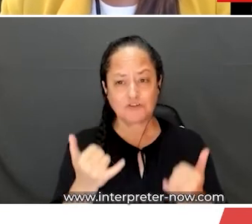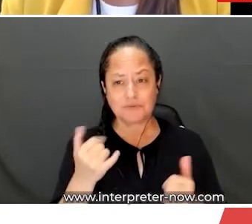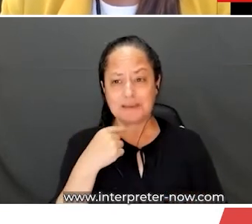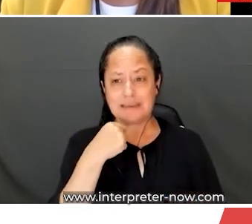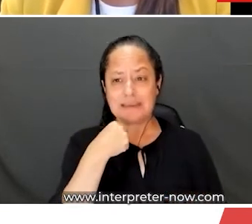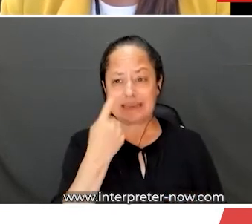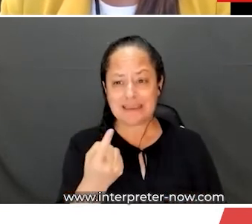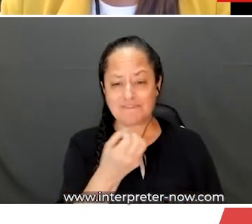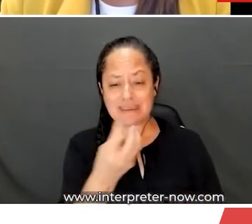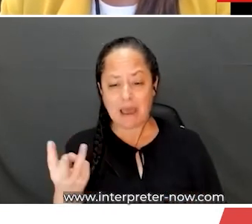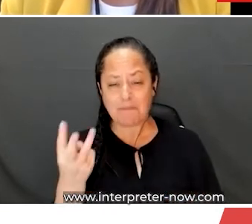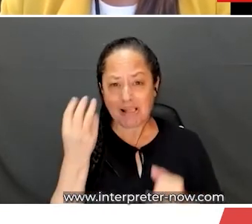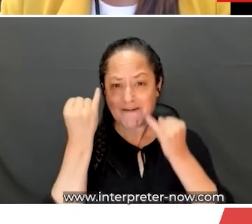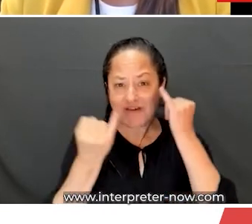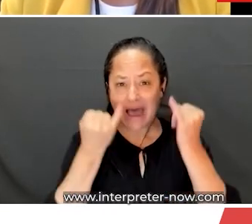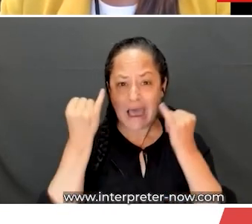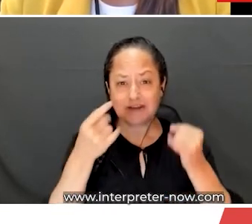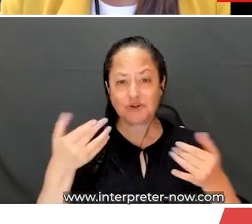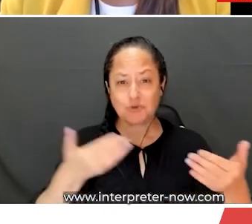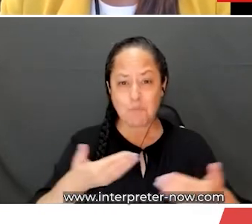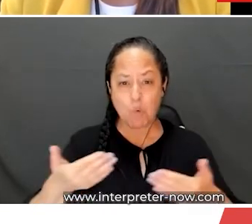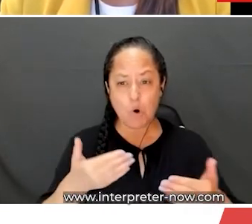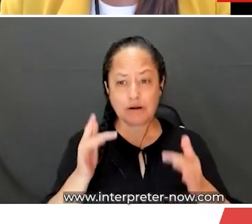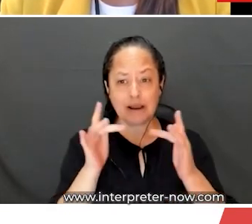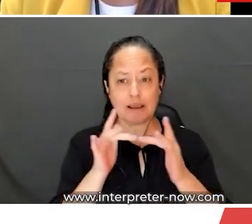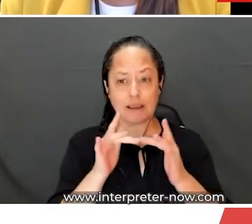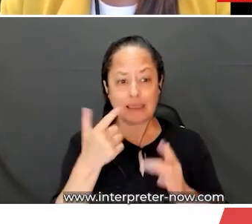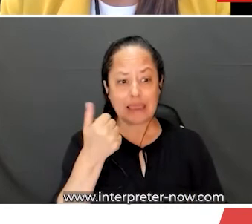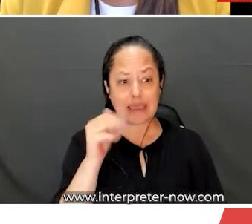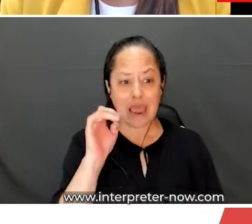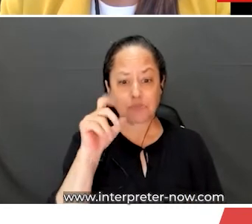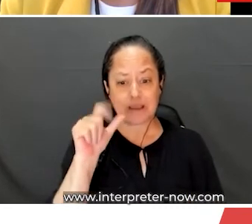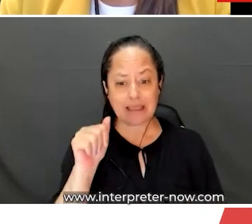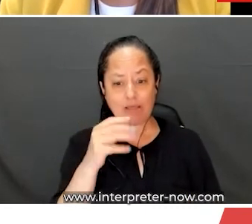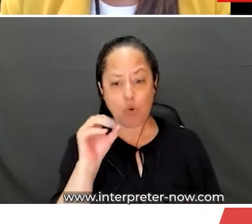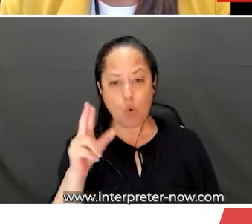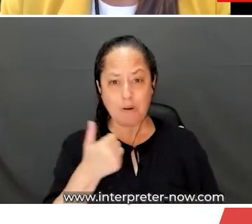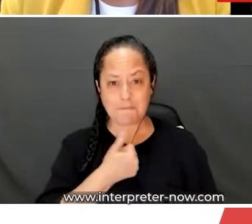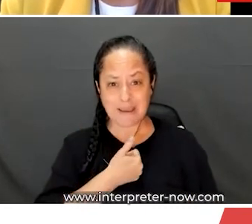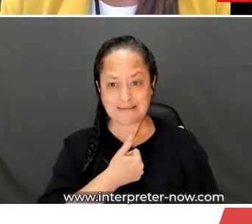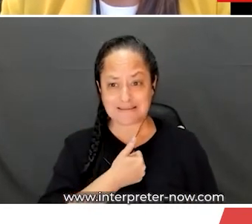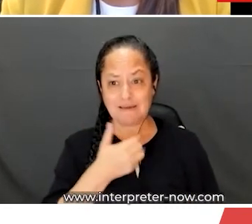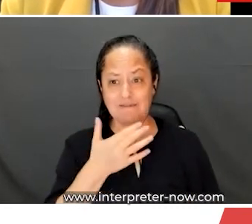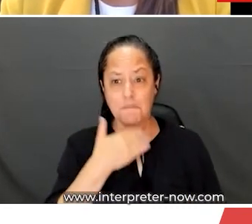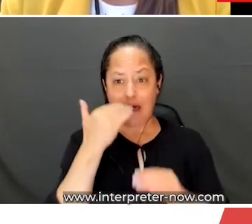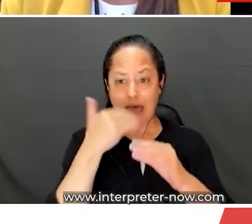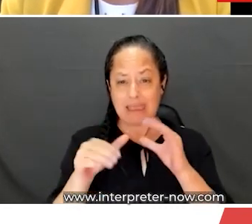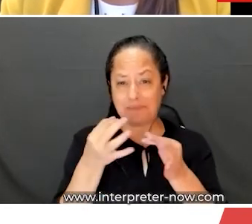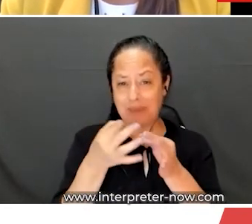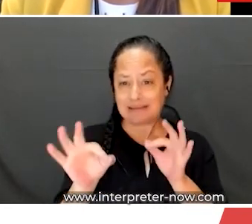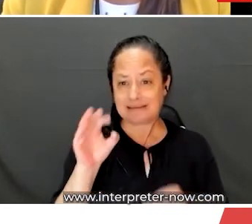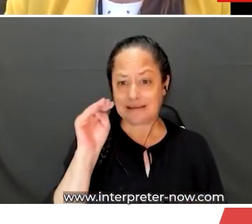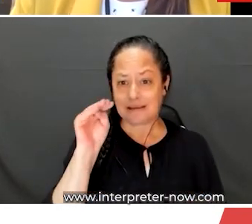give you a couple of ideas. You're more than welcome to contact Gabriela and myself. My email is very simple,